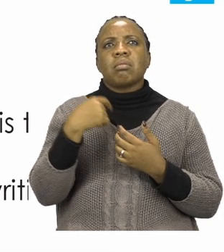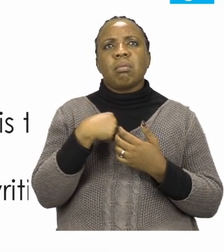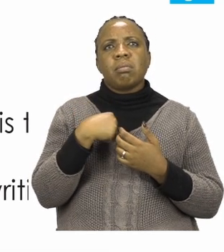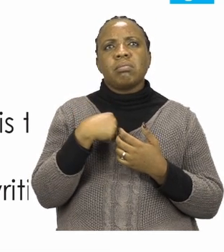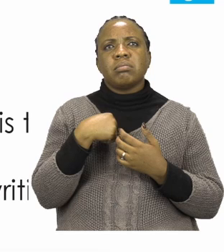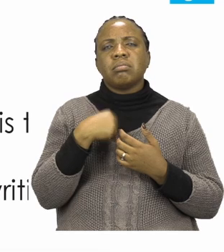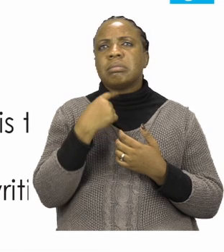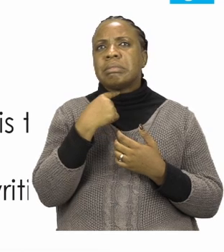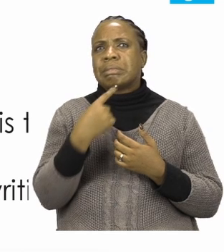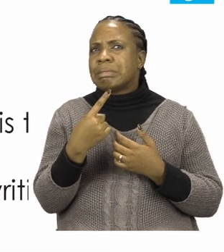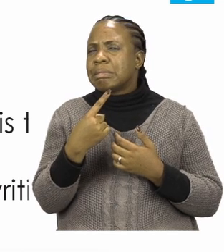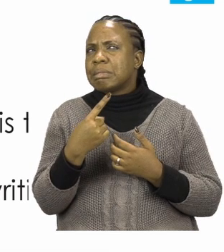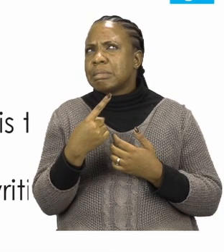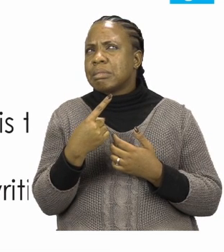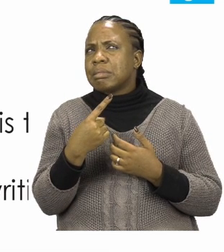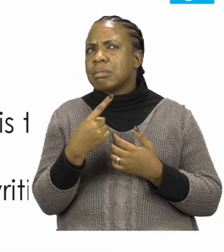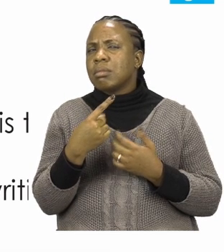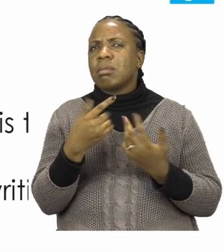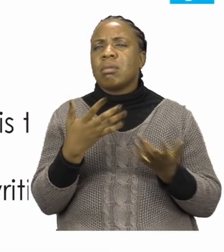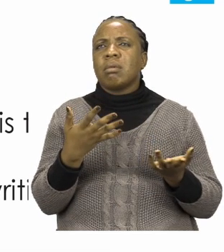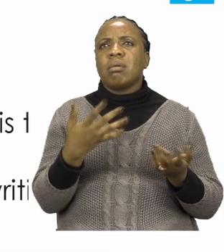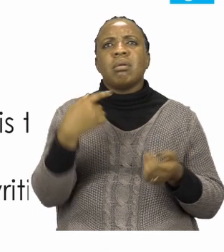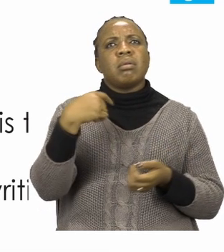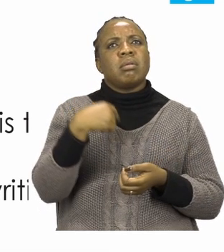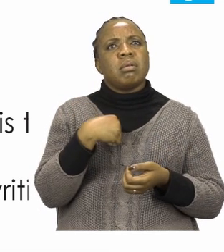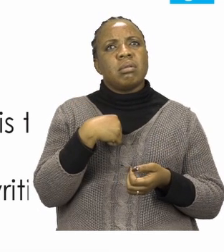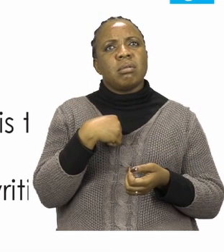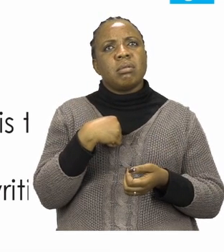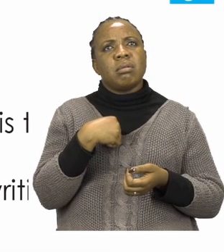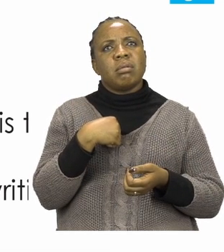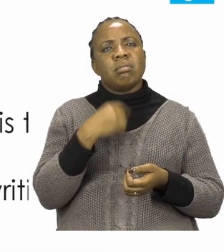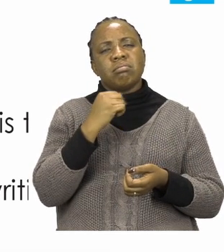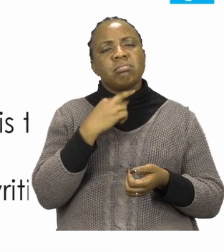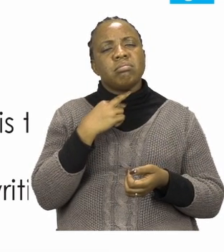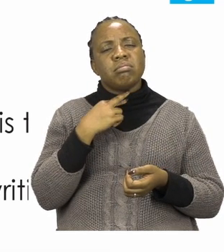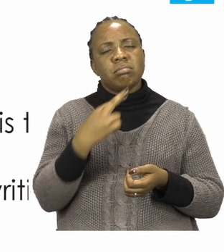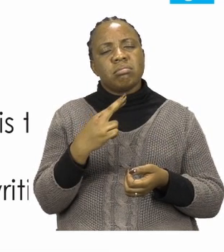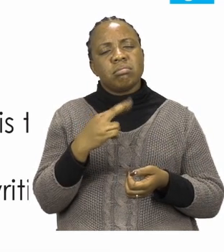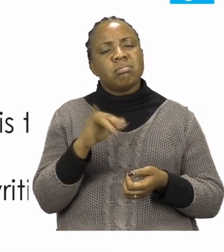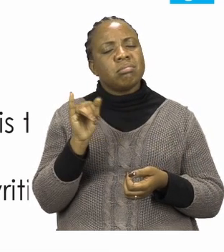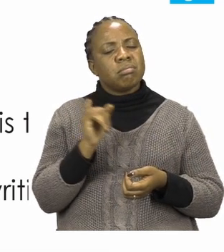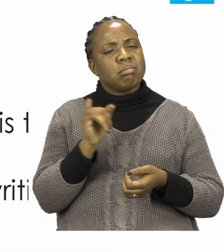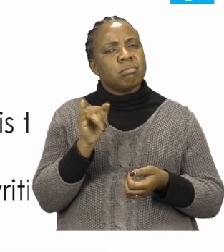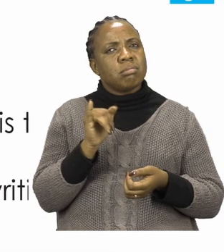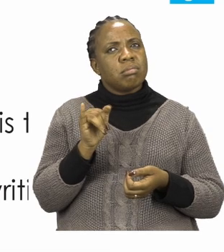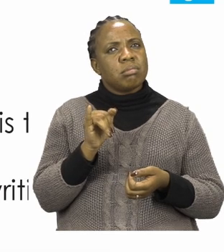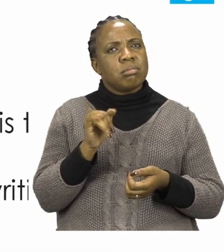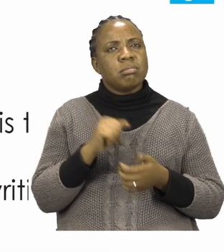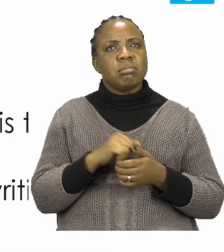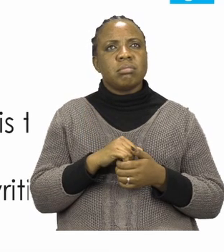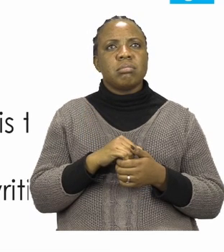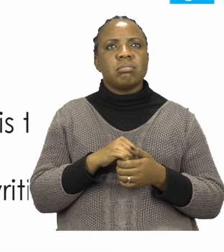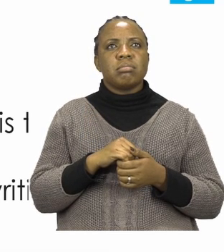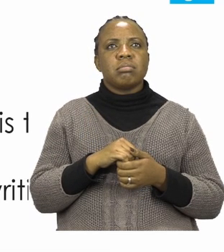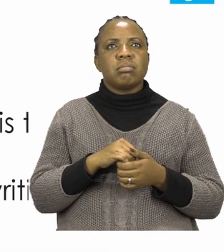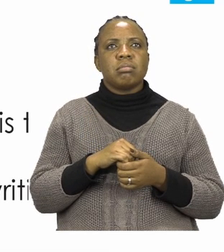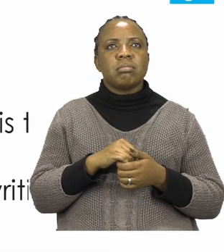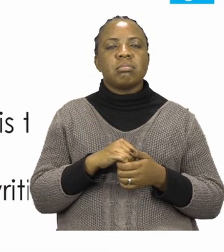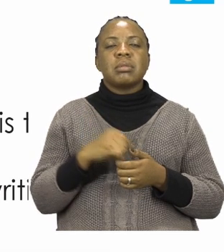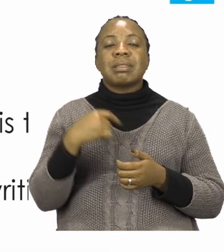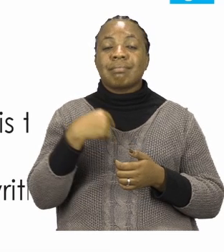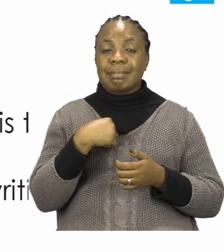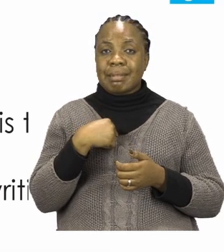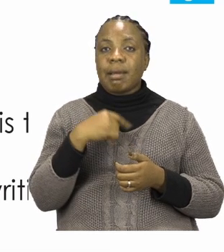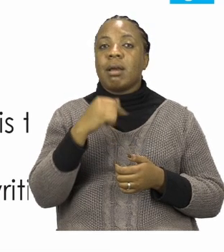I is, or do we say I are? If you said I